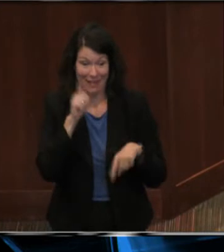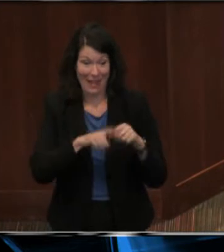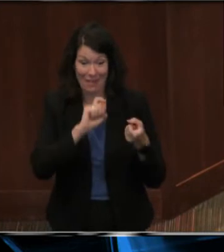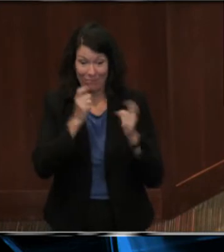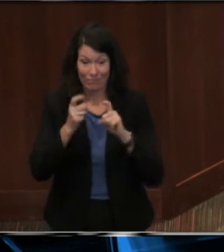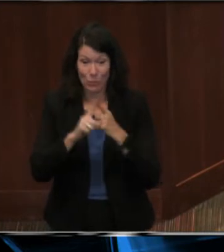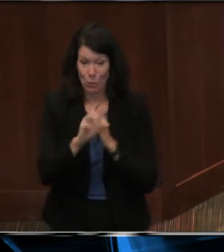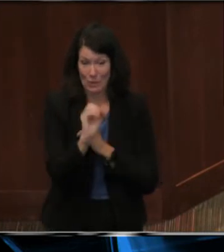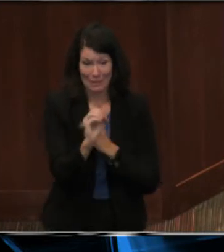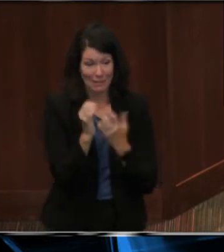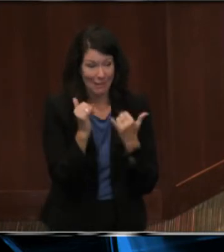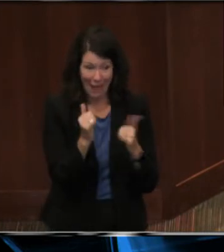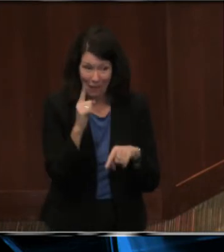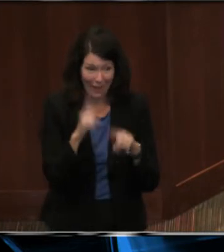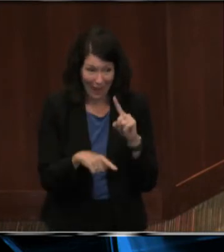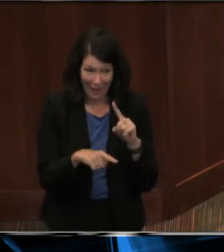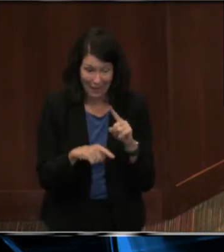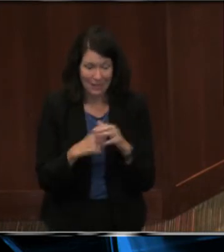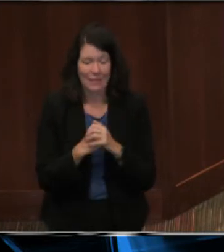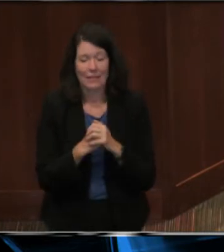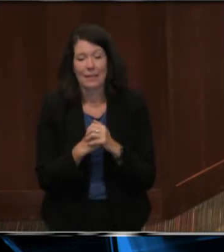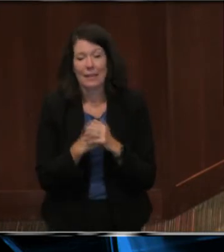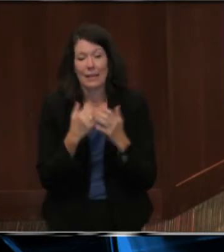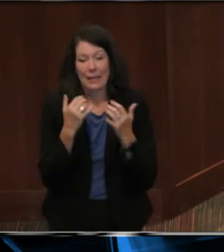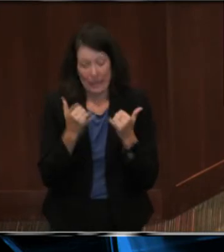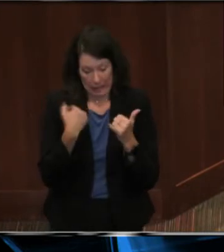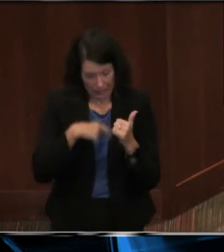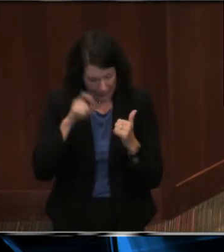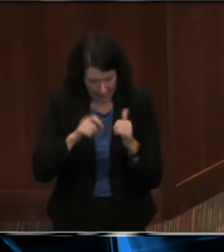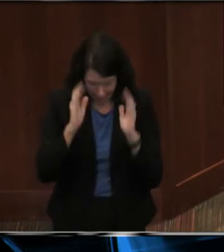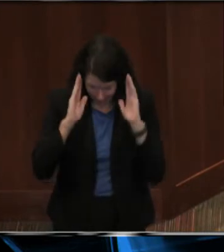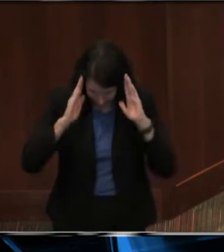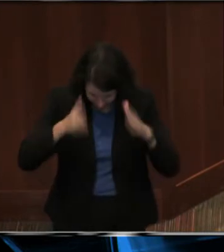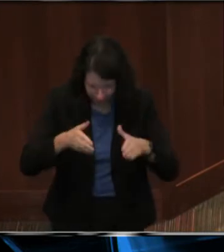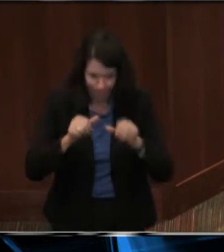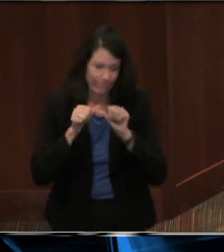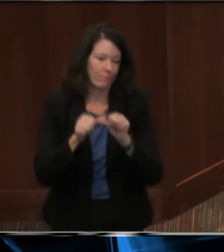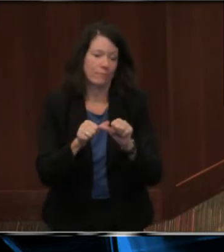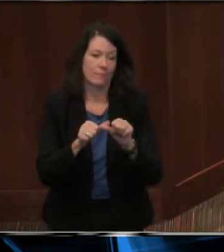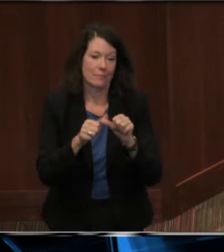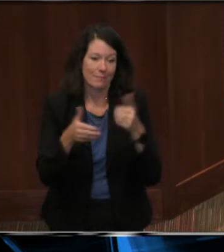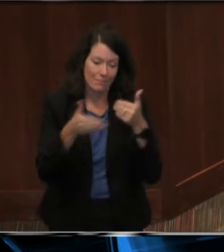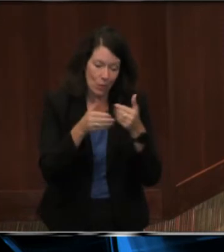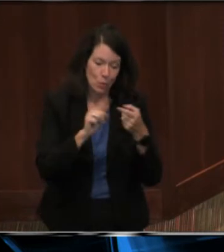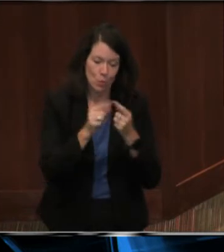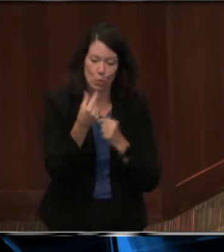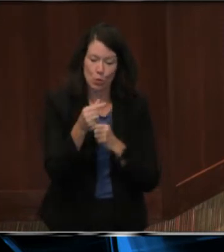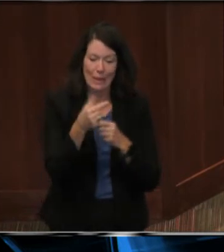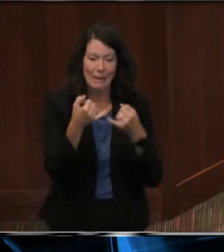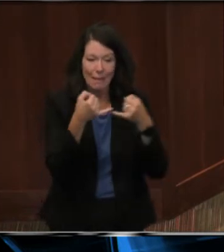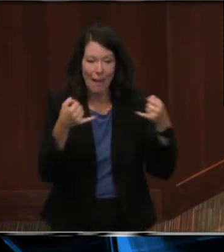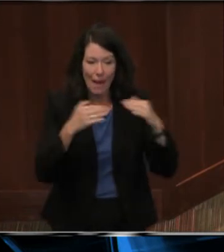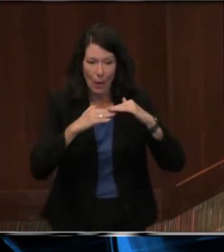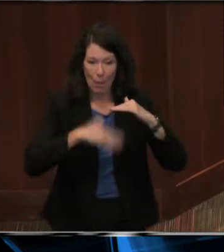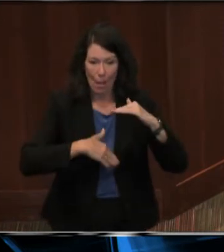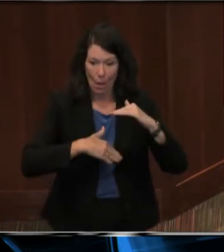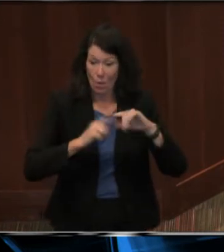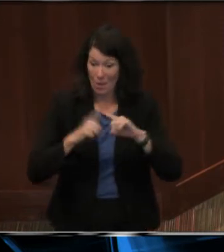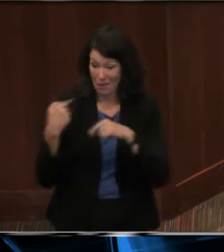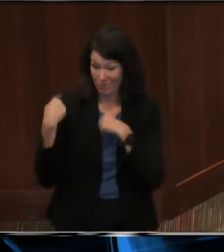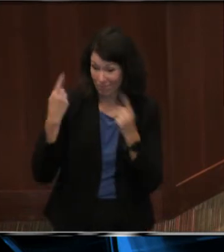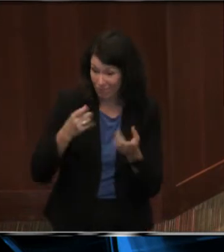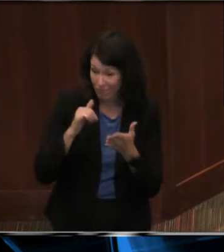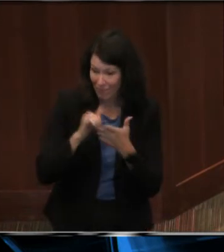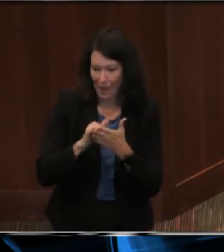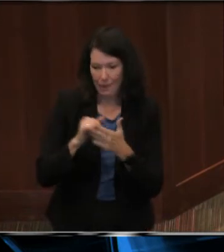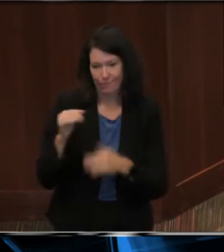this point, and so we just need to stay at the green line or below. However, since that time, we